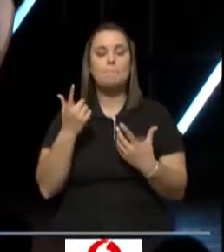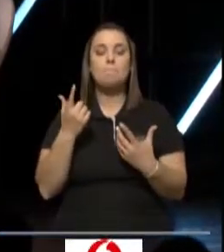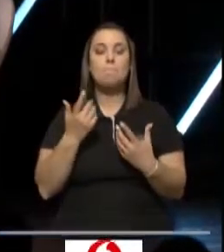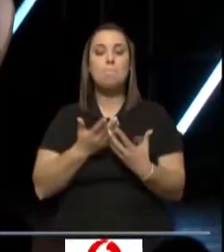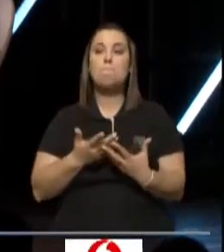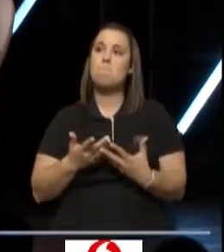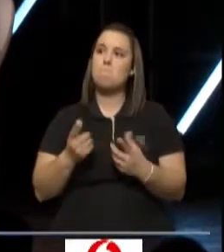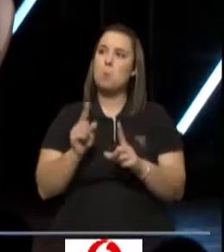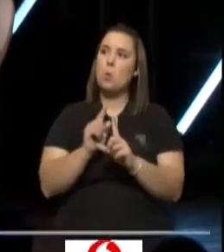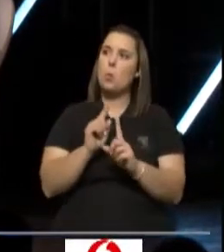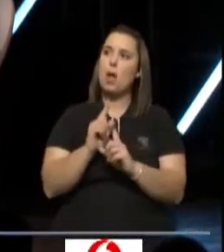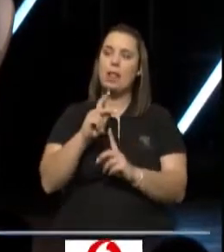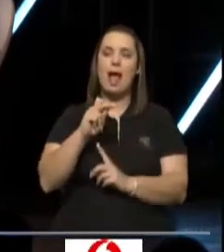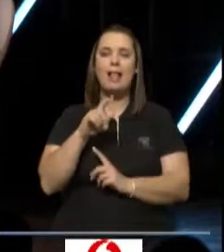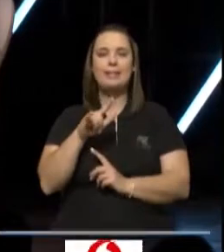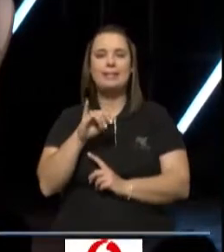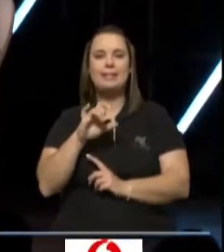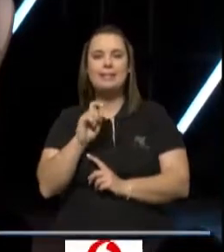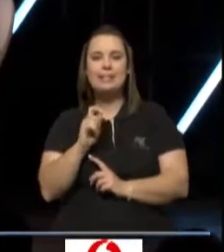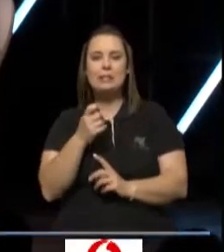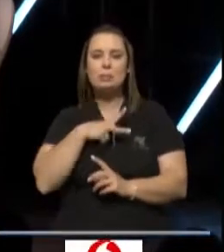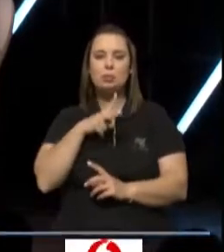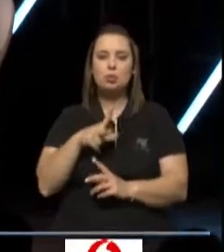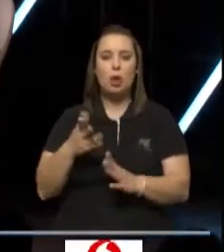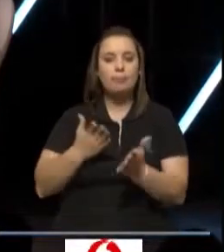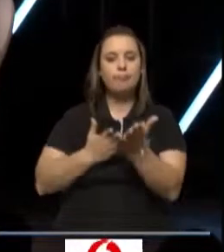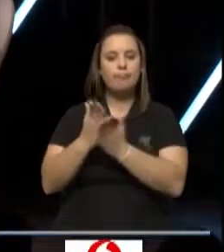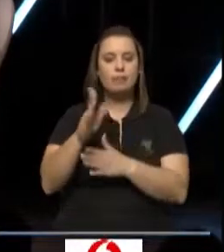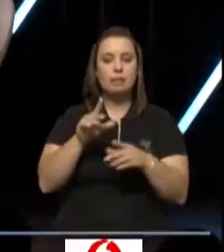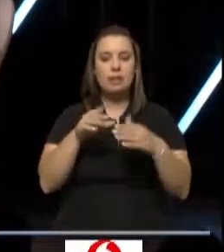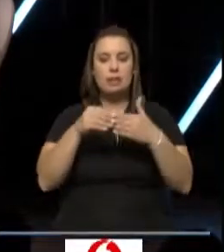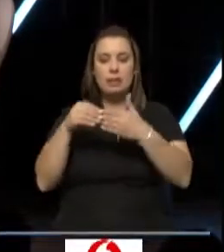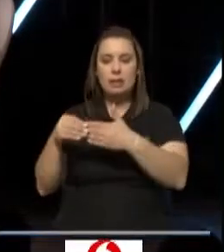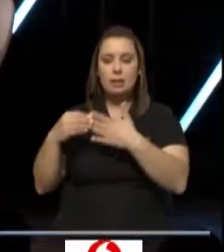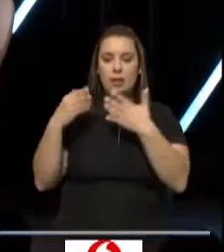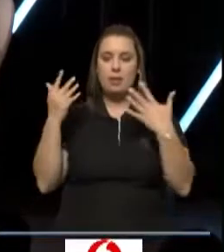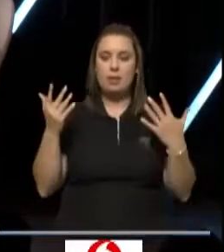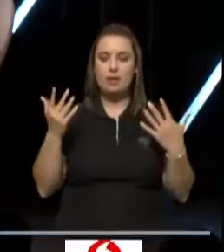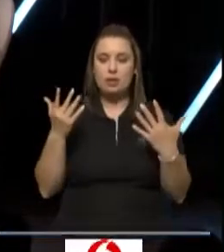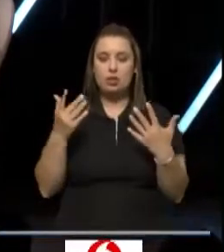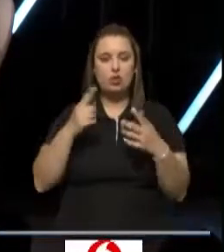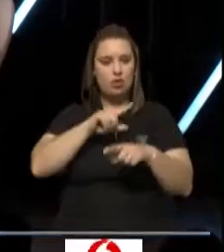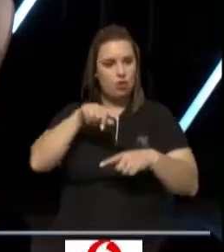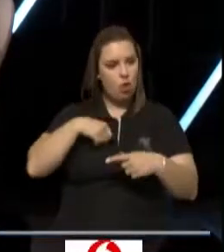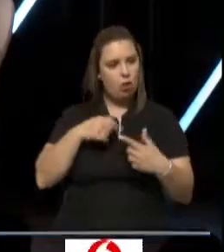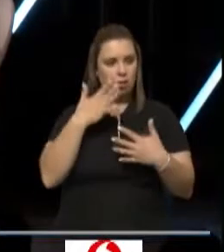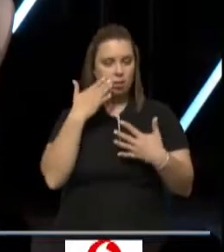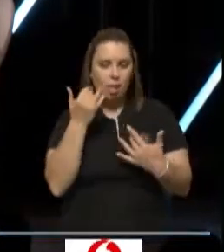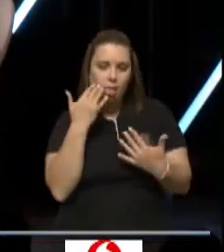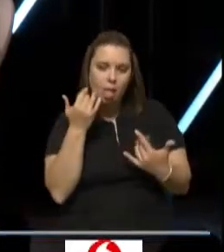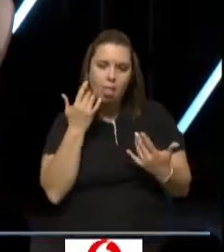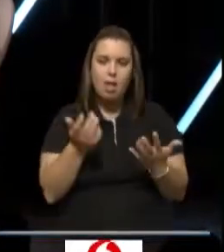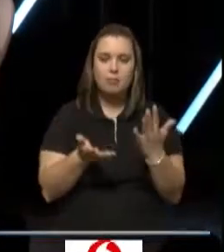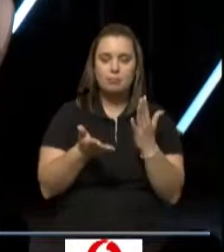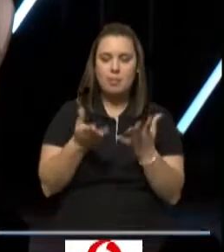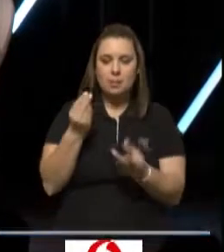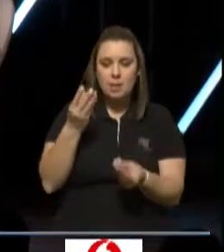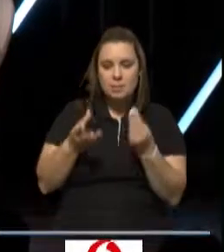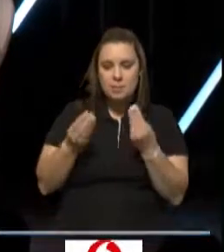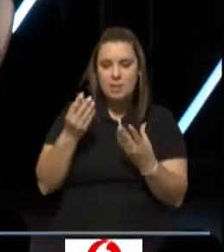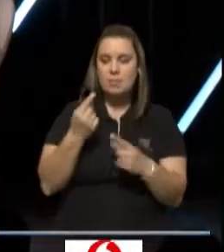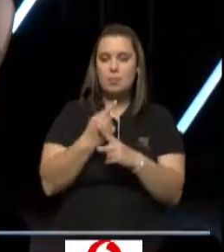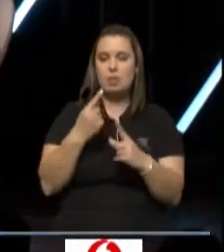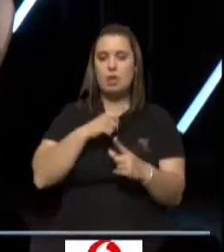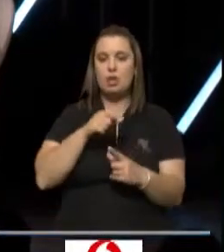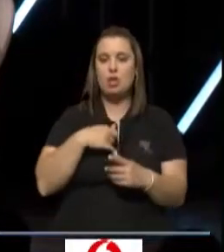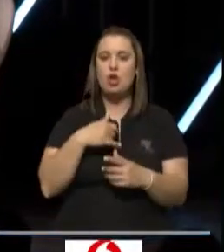Portugal, the high performance of Altice Portugal. And so that is to, I want to challenge the